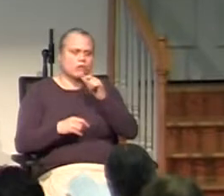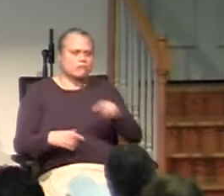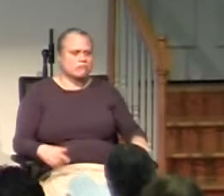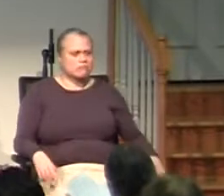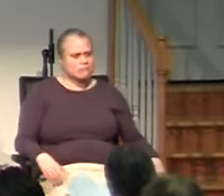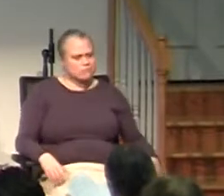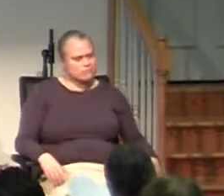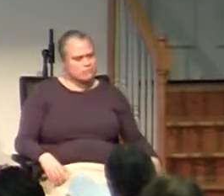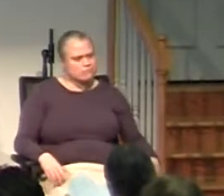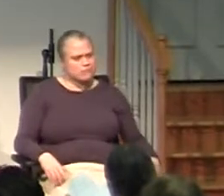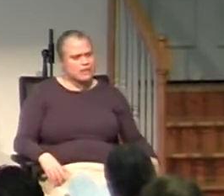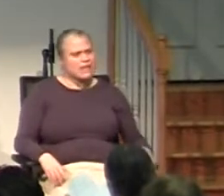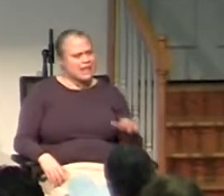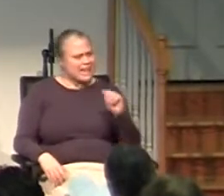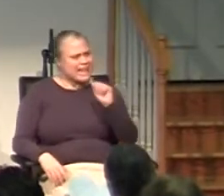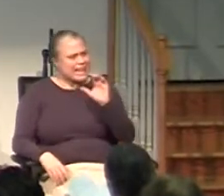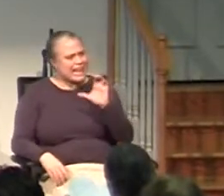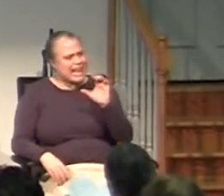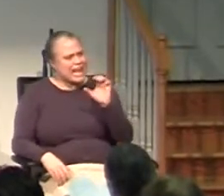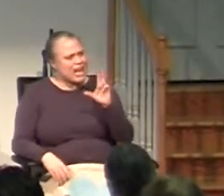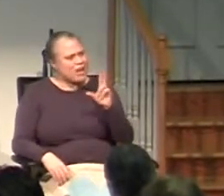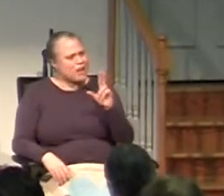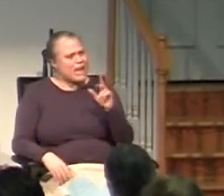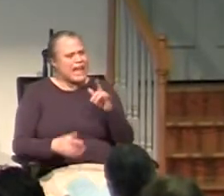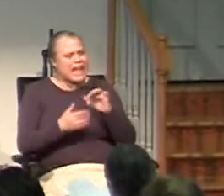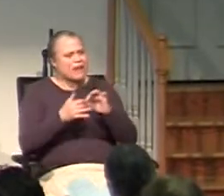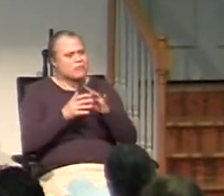Who was accountable?